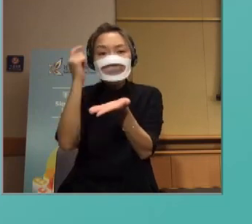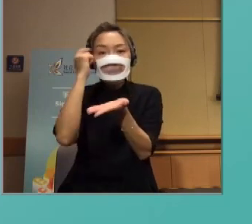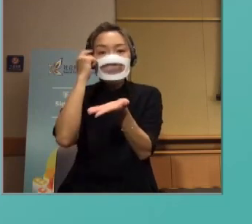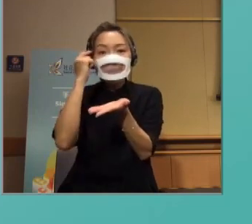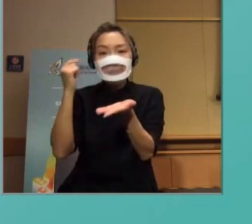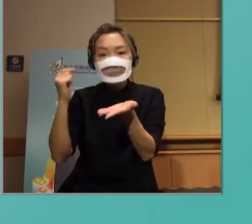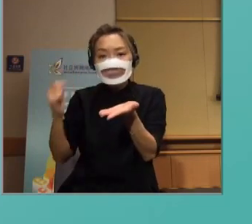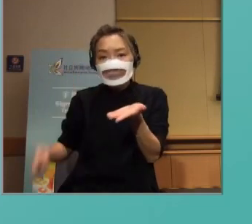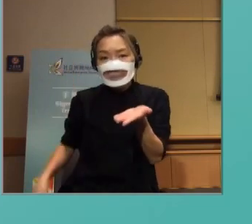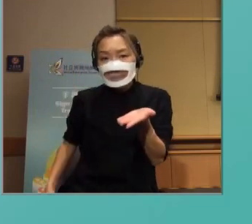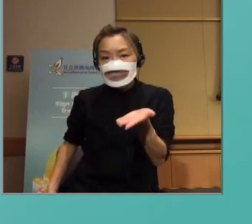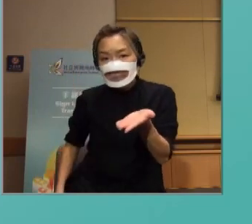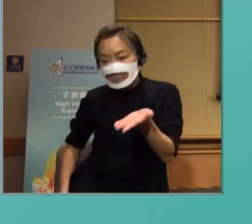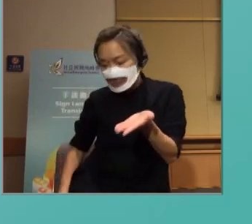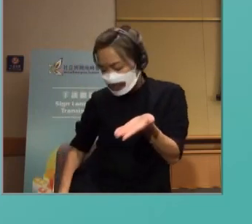is a